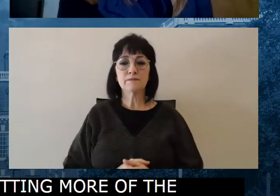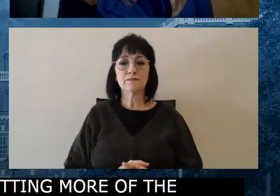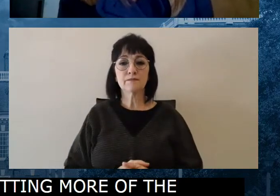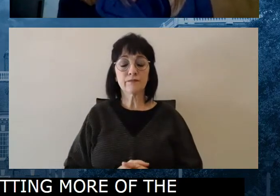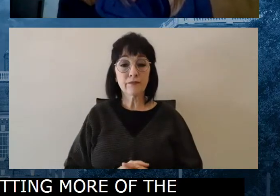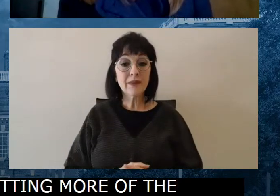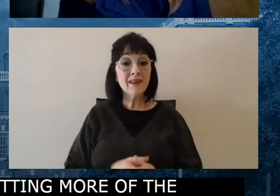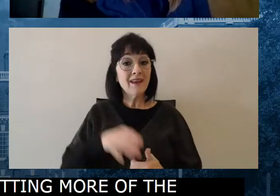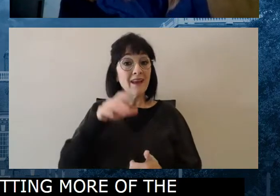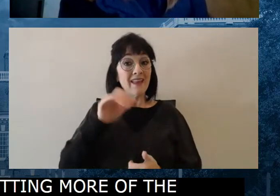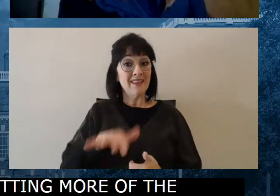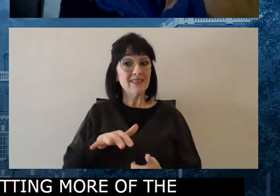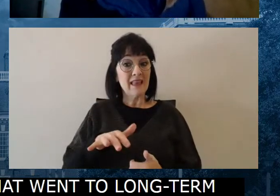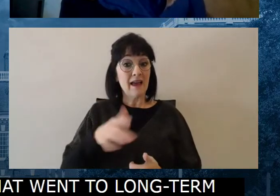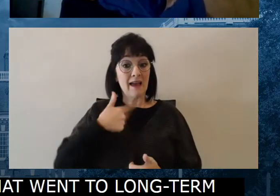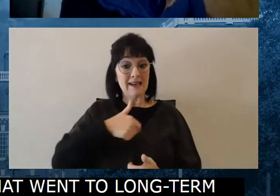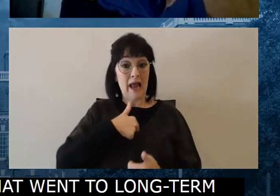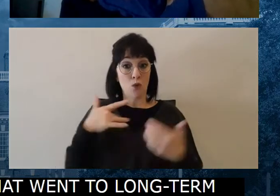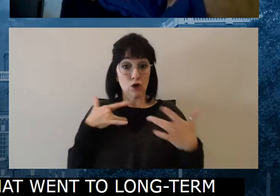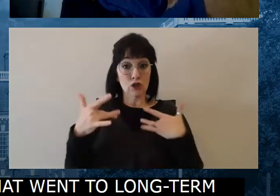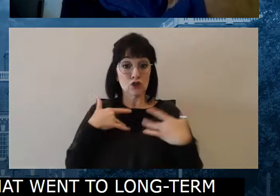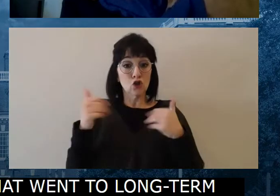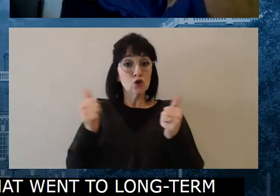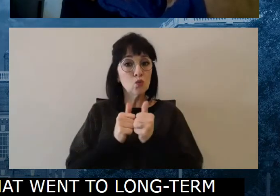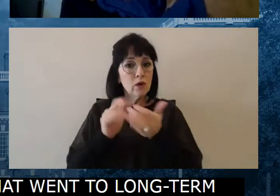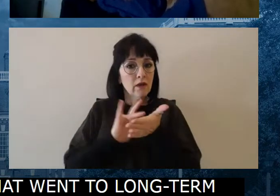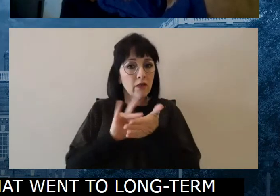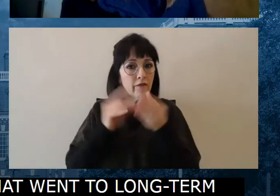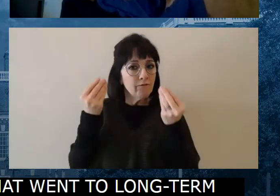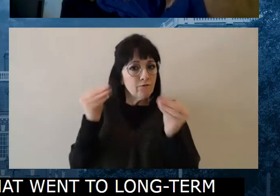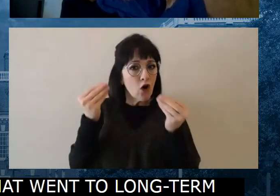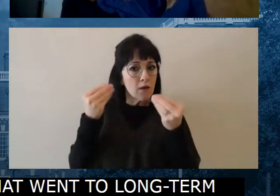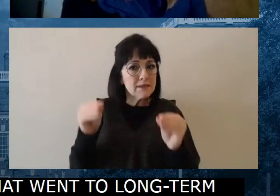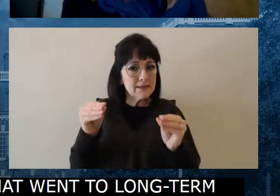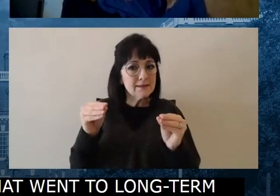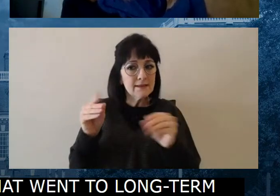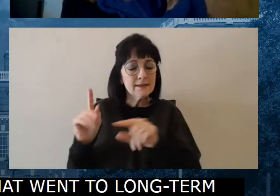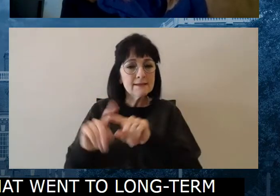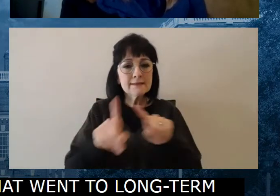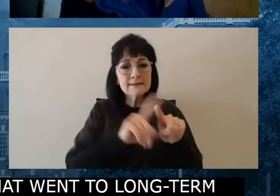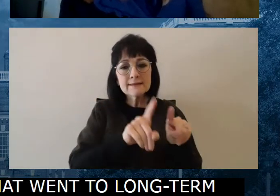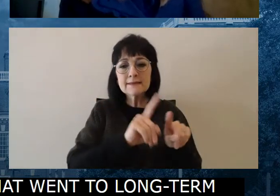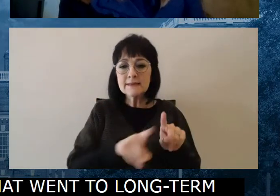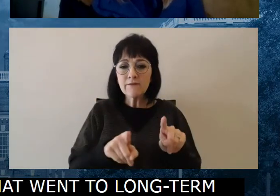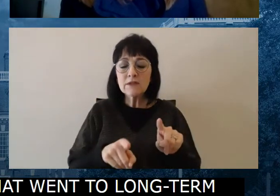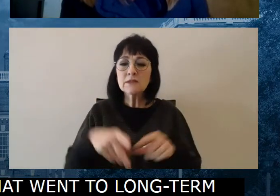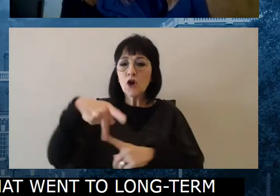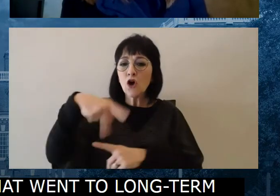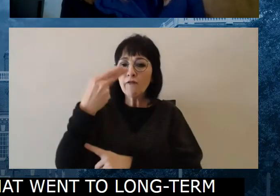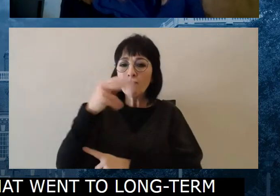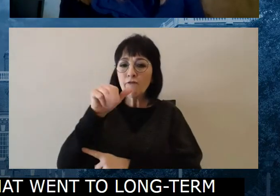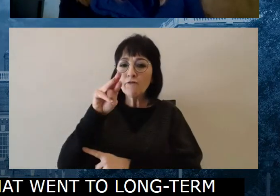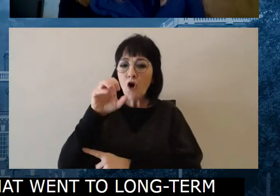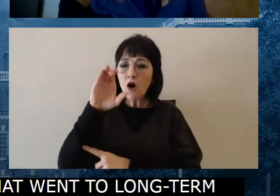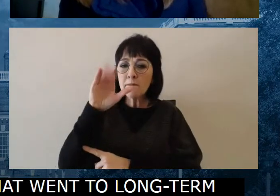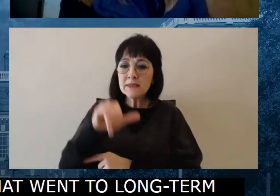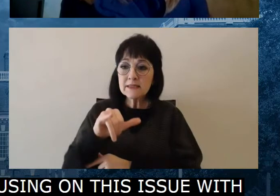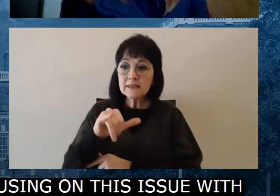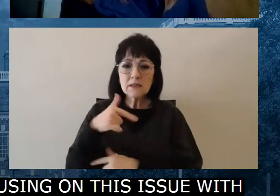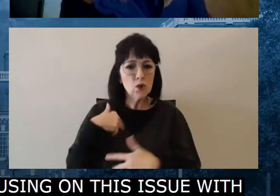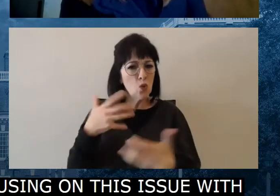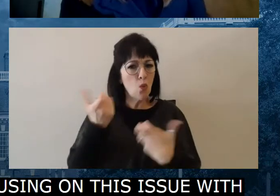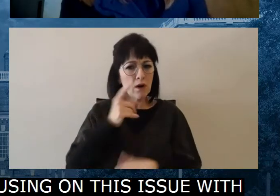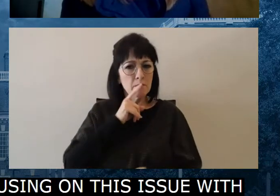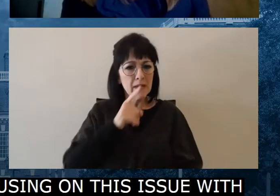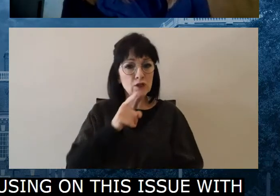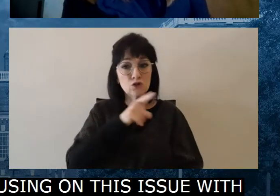pharmacies. Really, really important that we get this race and ethnicity data from pharmacies. We are